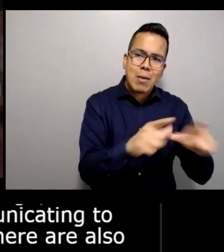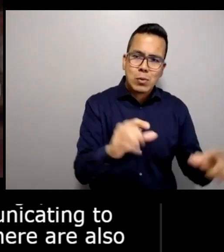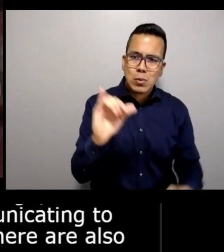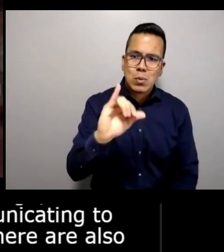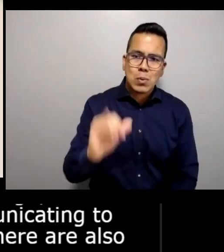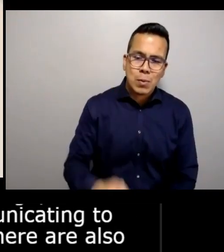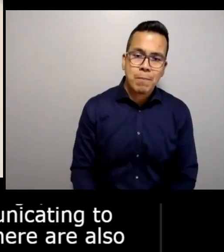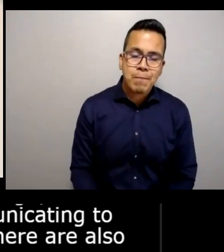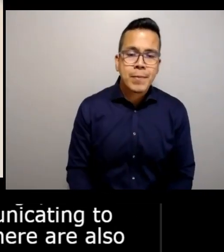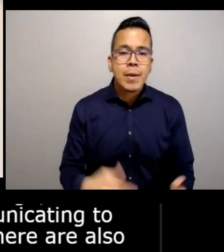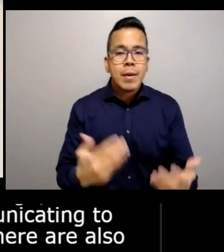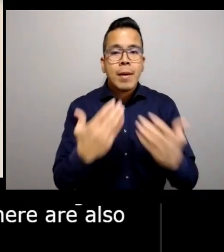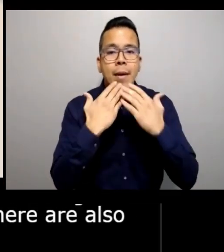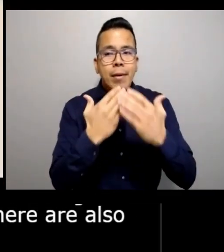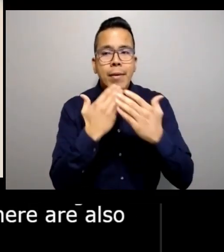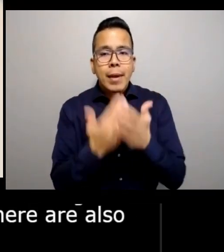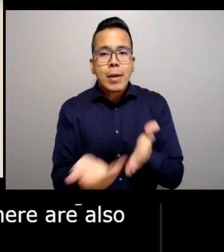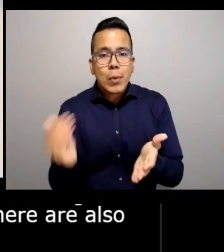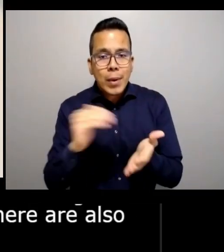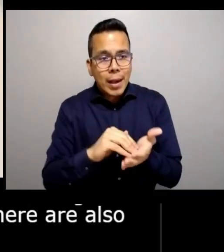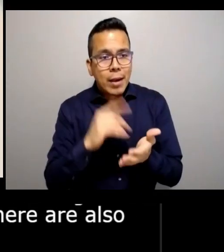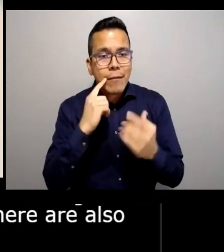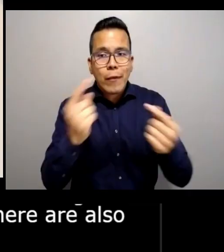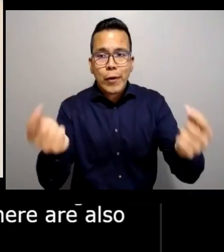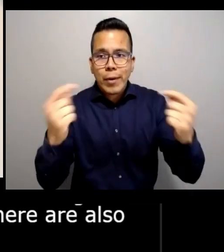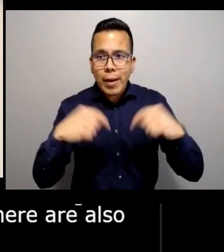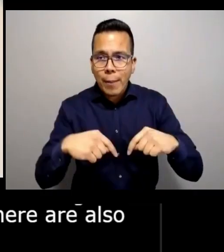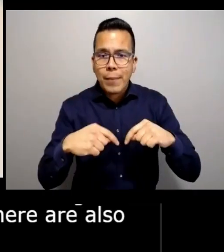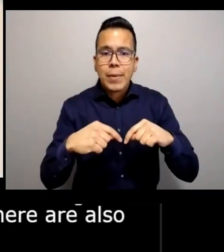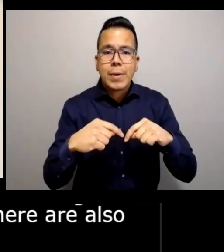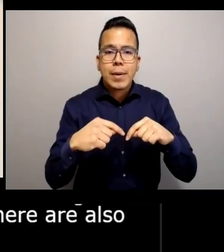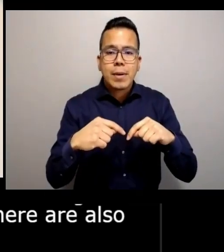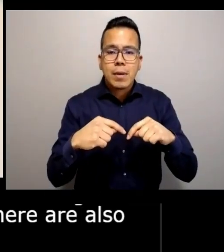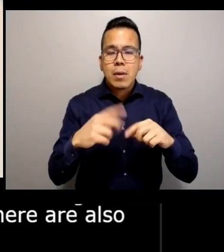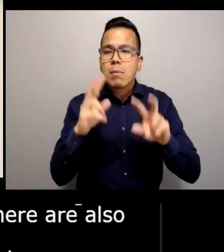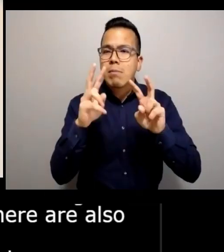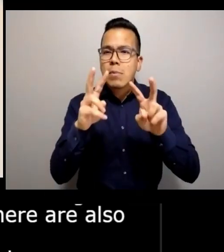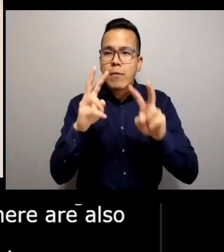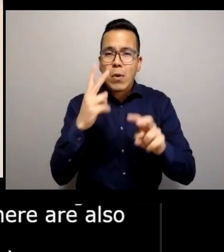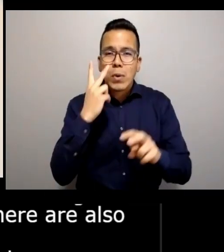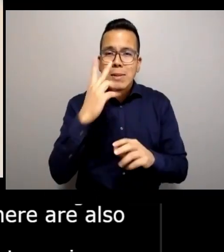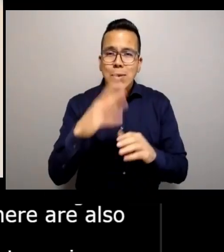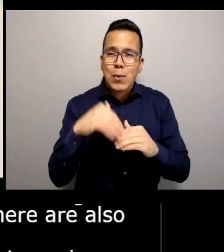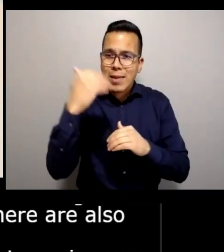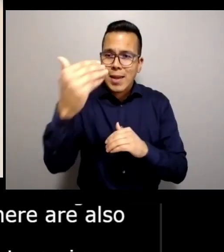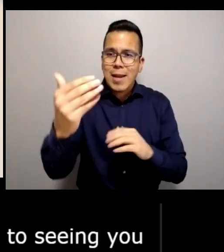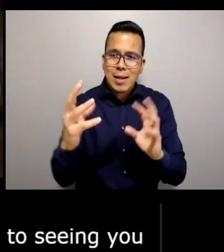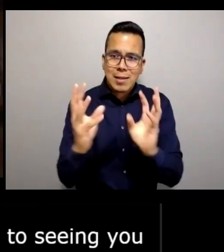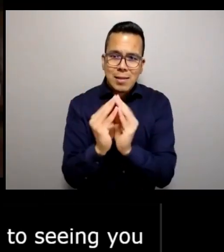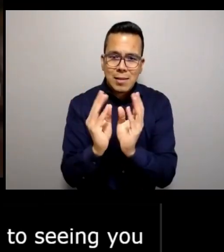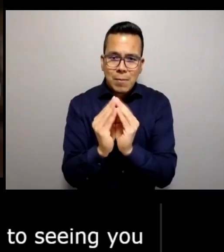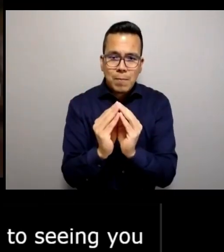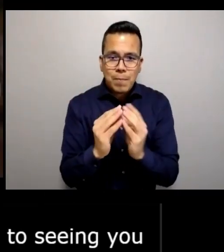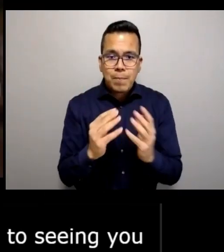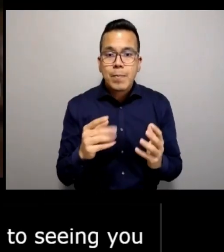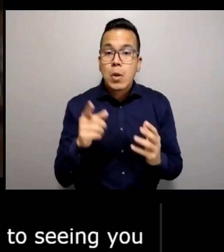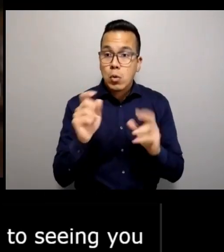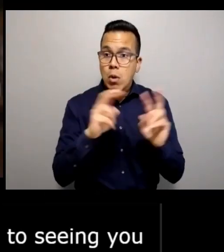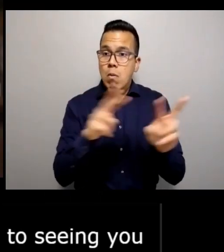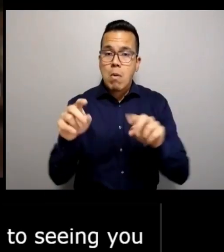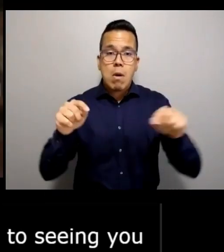So thanks again for coming, and we look forward to seeing you at another event. You can watch